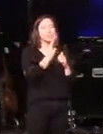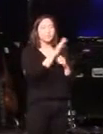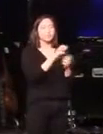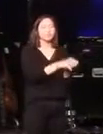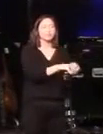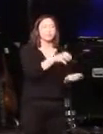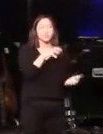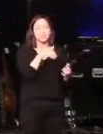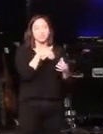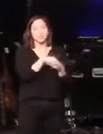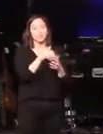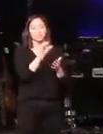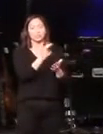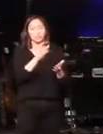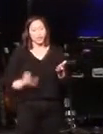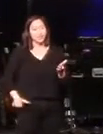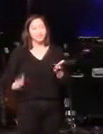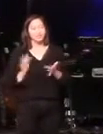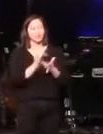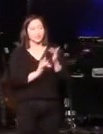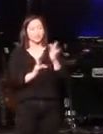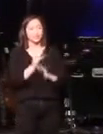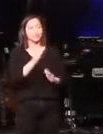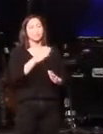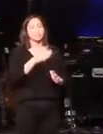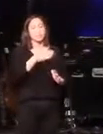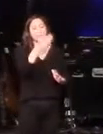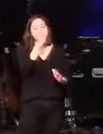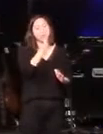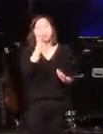My God will supply every need.